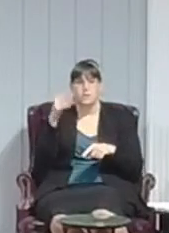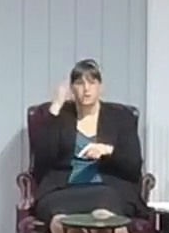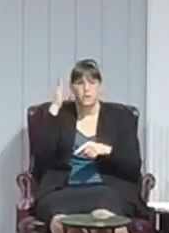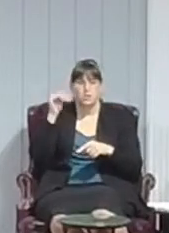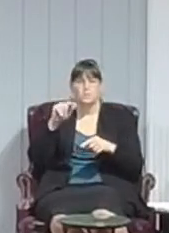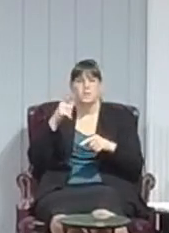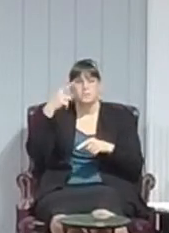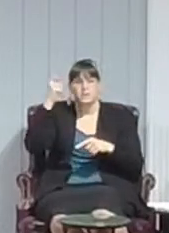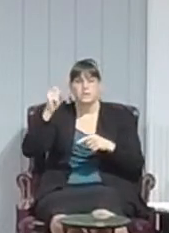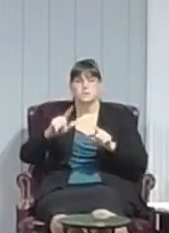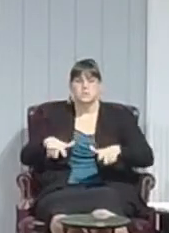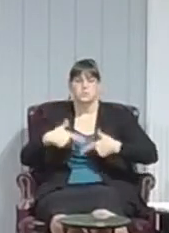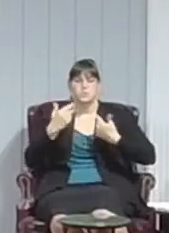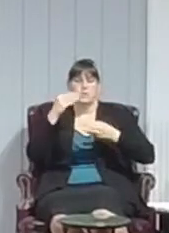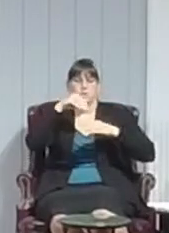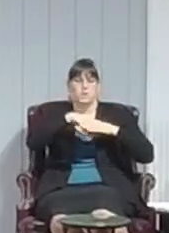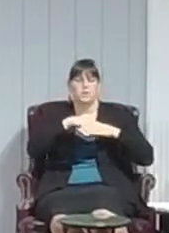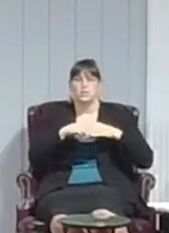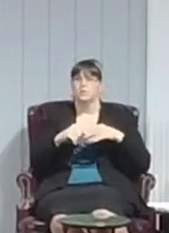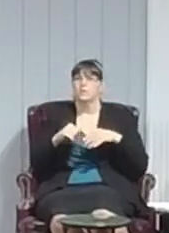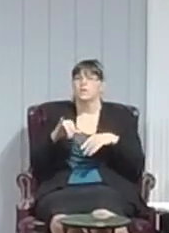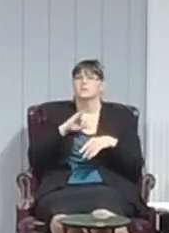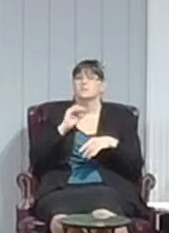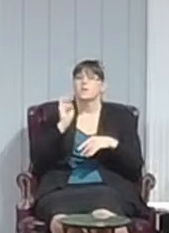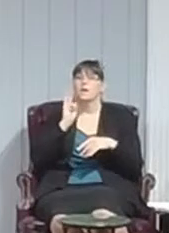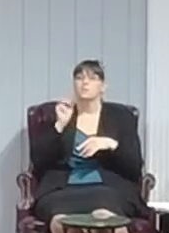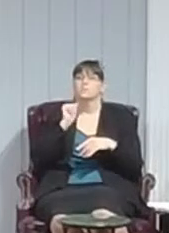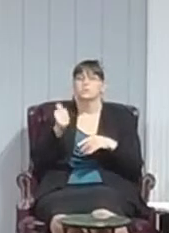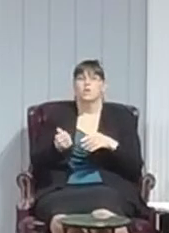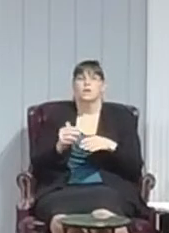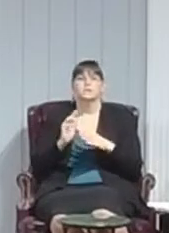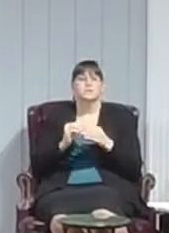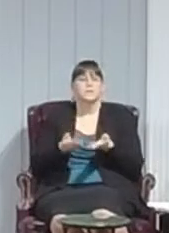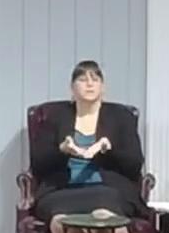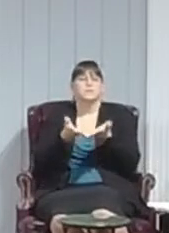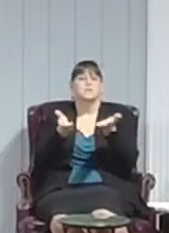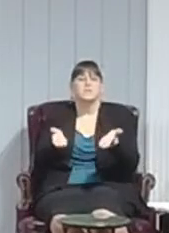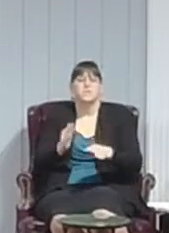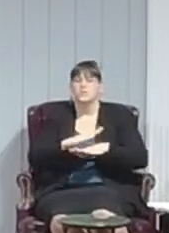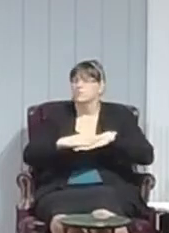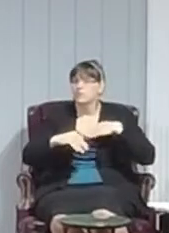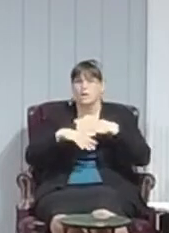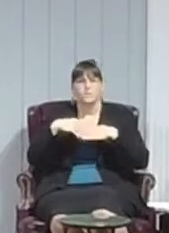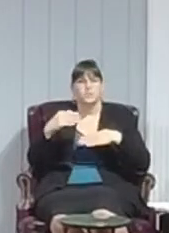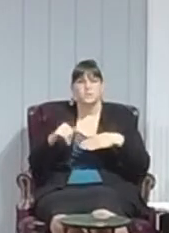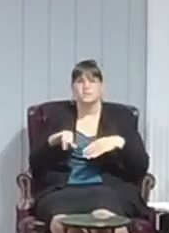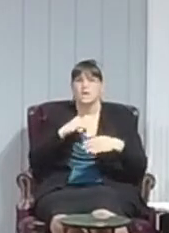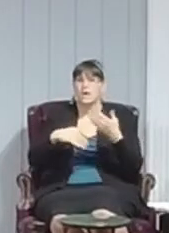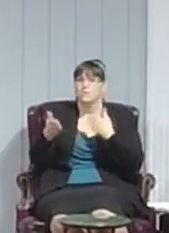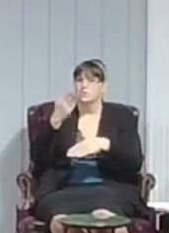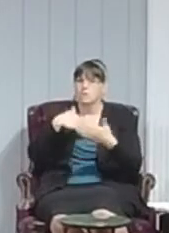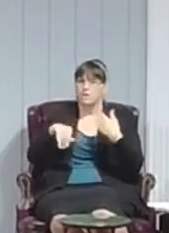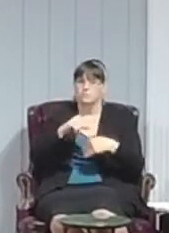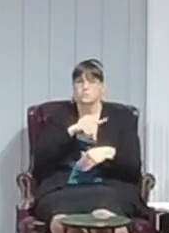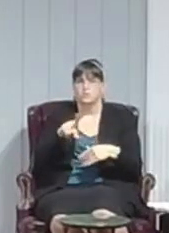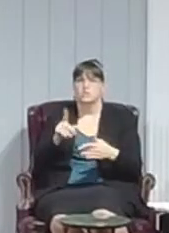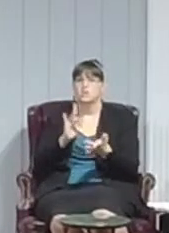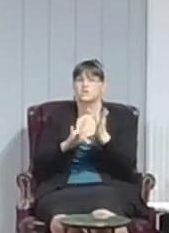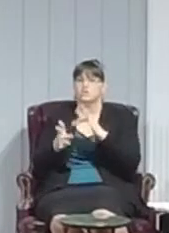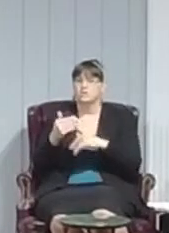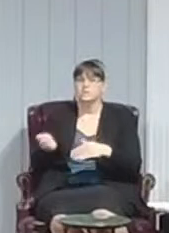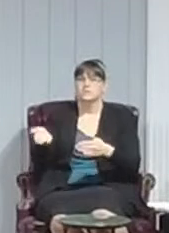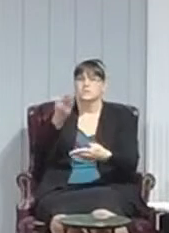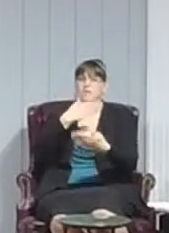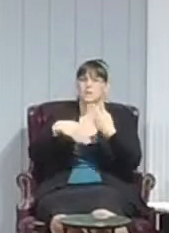says, I will not leave you comfortless, I will come to you. Jesus comes to us through the comforter, the Lord Jesus, through